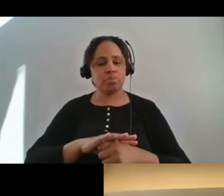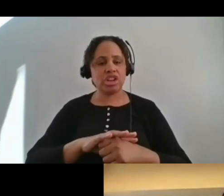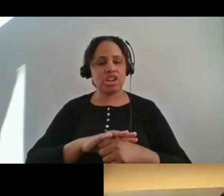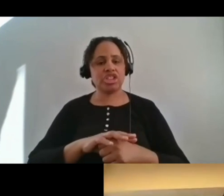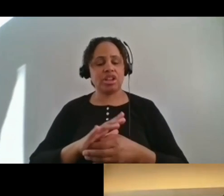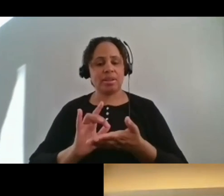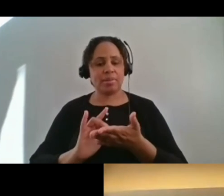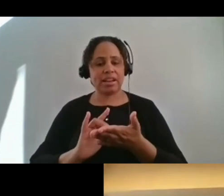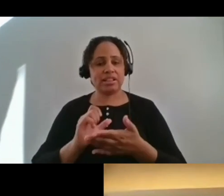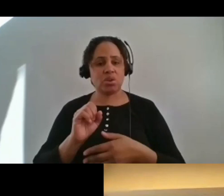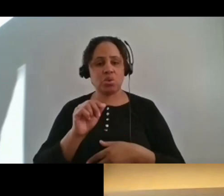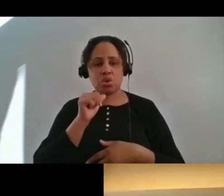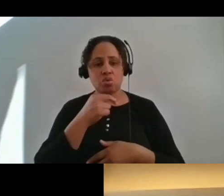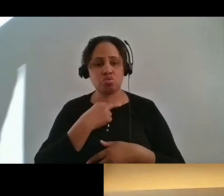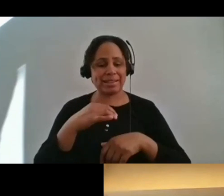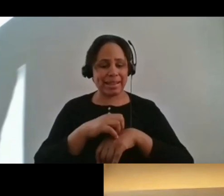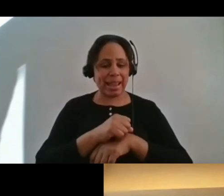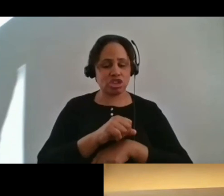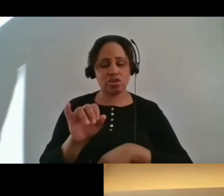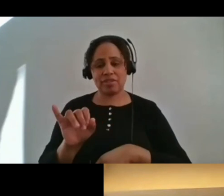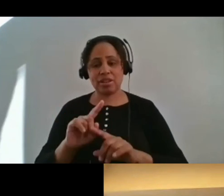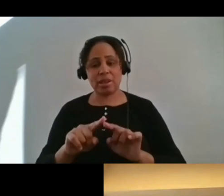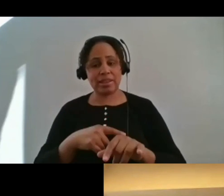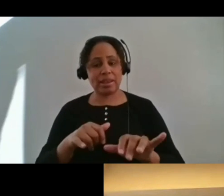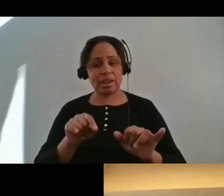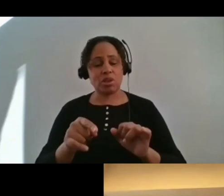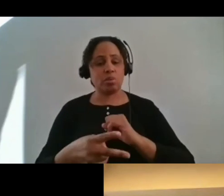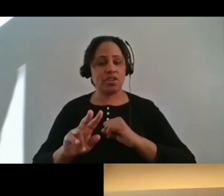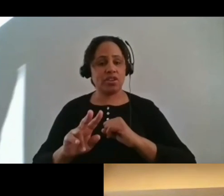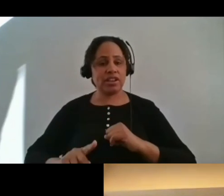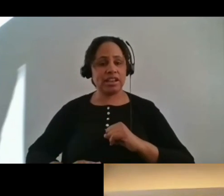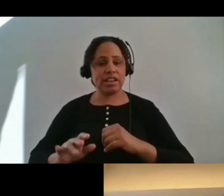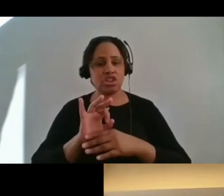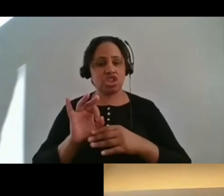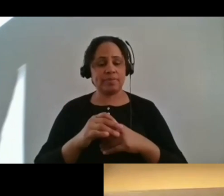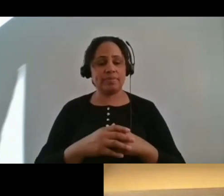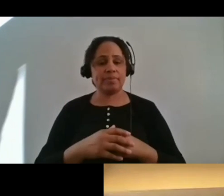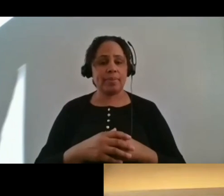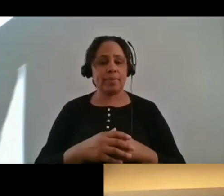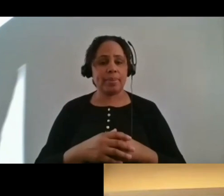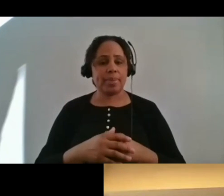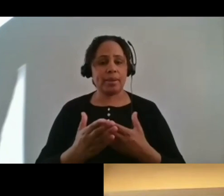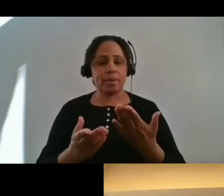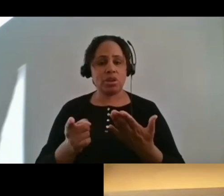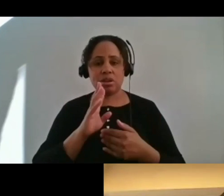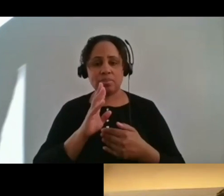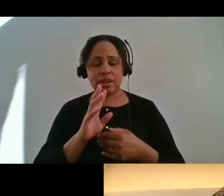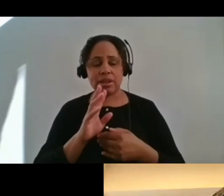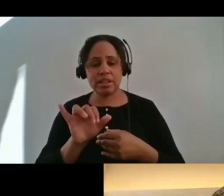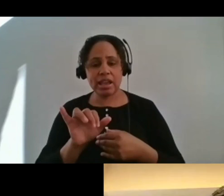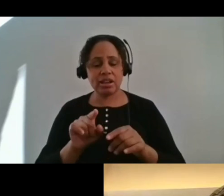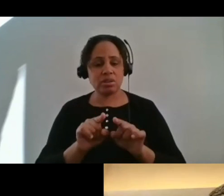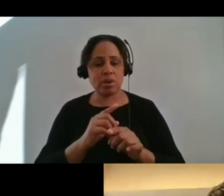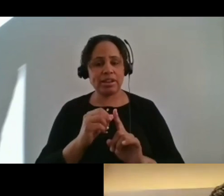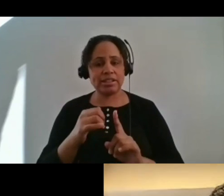and infection, but at the same time you preserve their kidney function. And so Nitin can probably speak to that as well and expand on